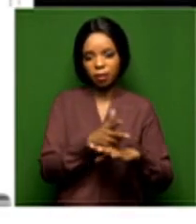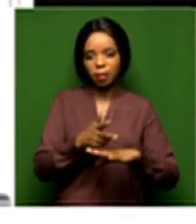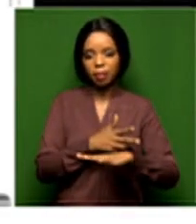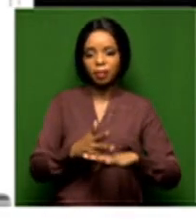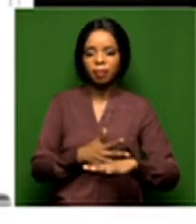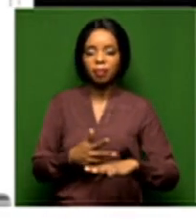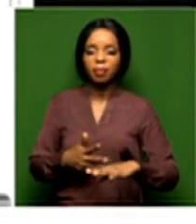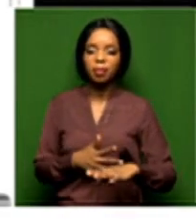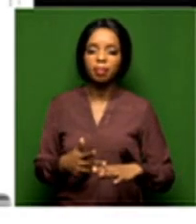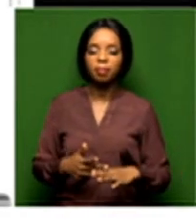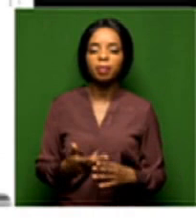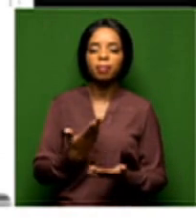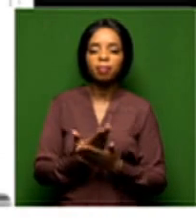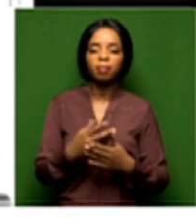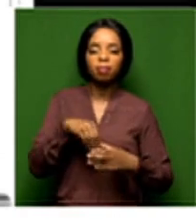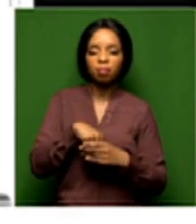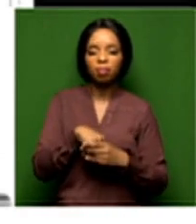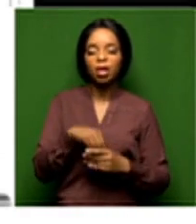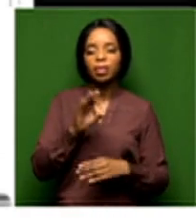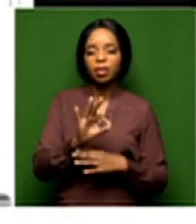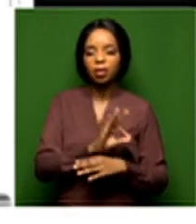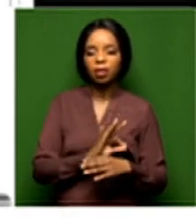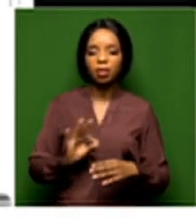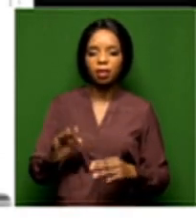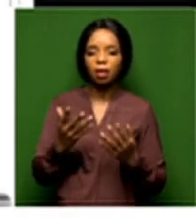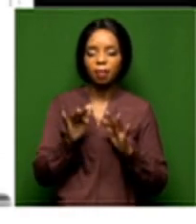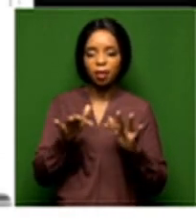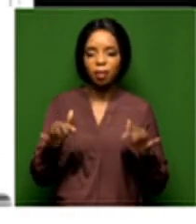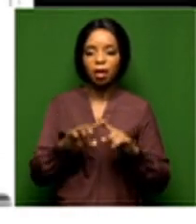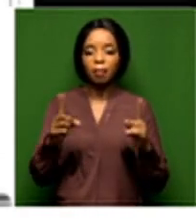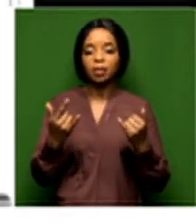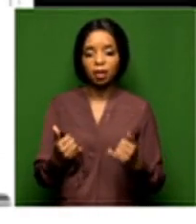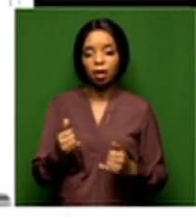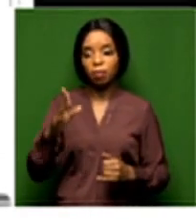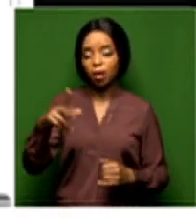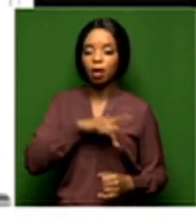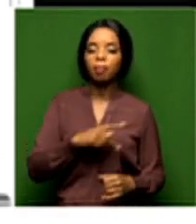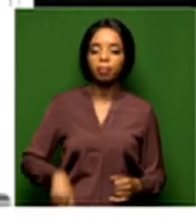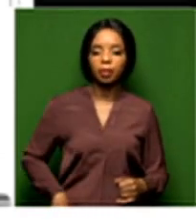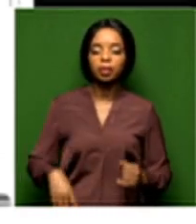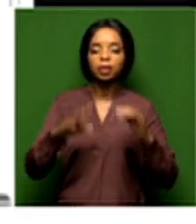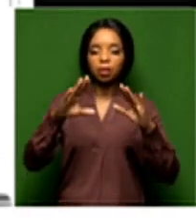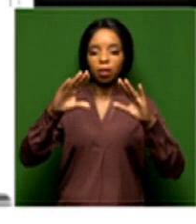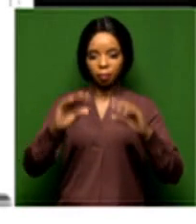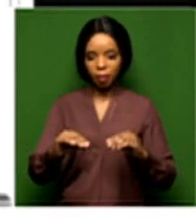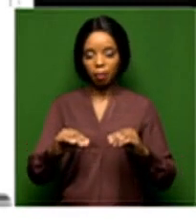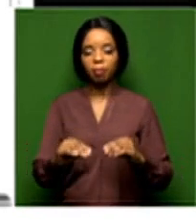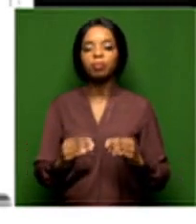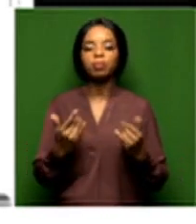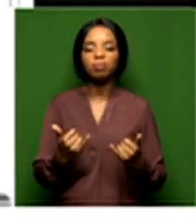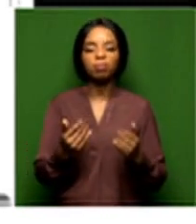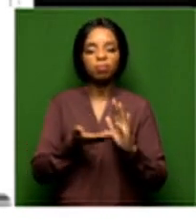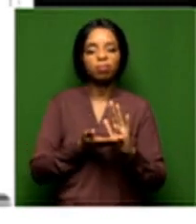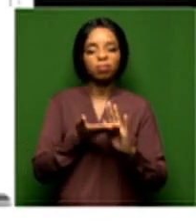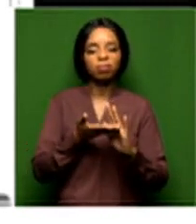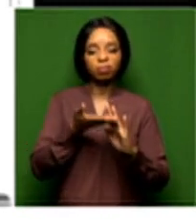you know. So seeing that the president has allowed another level, we are going to increase gradually every week. Because in total, I